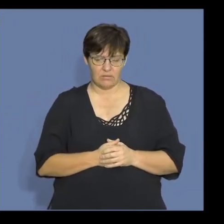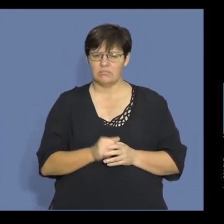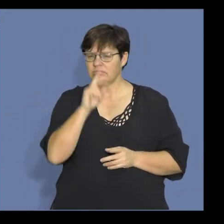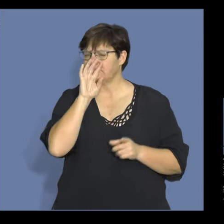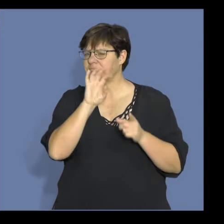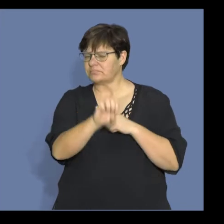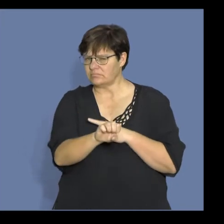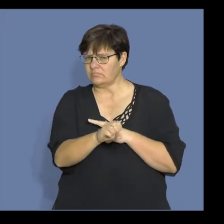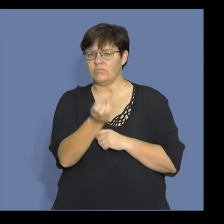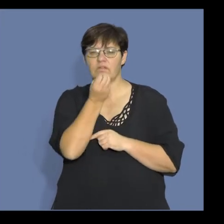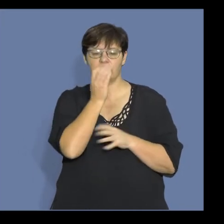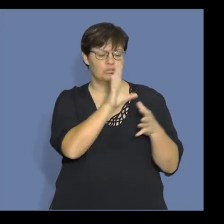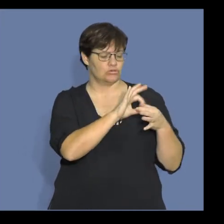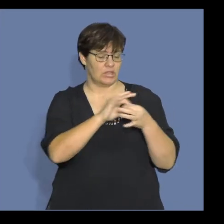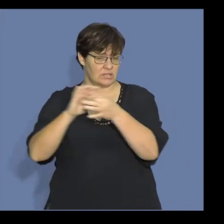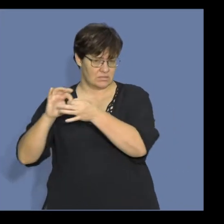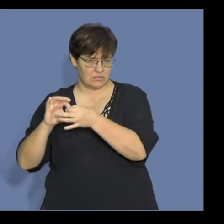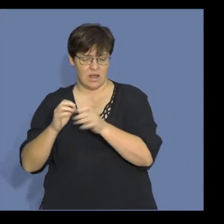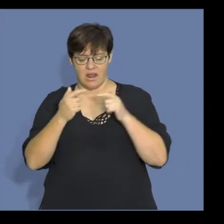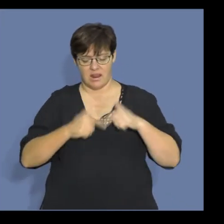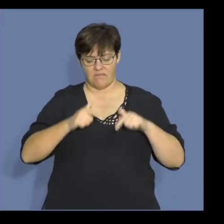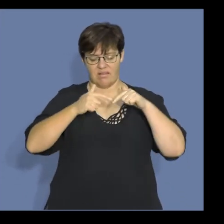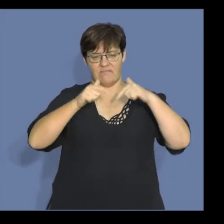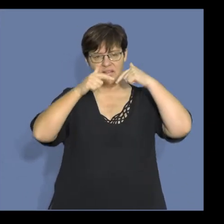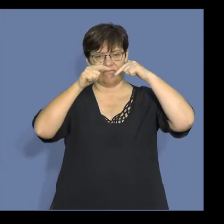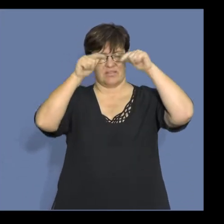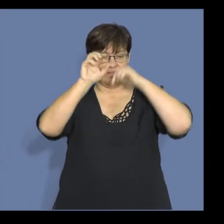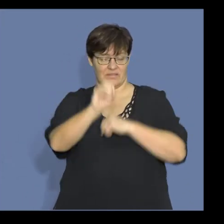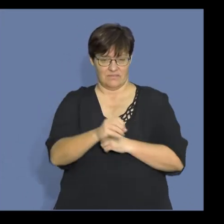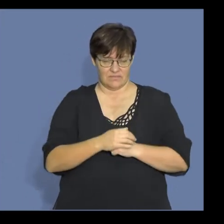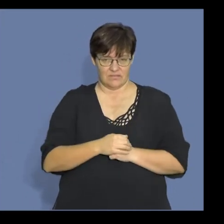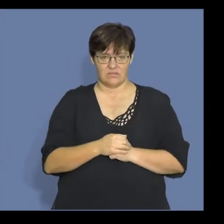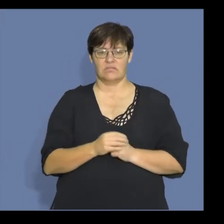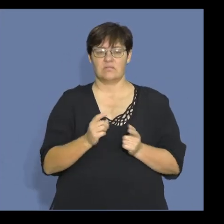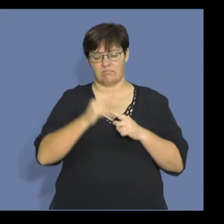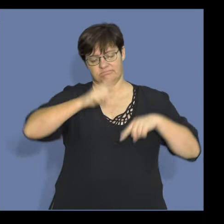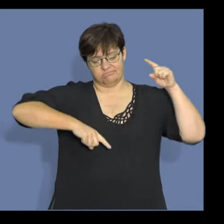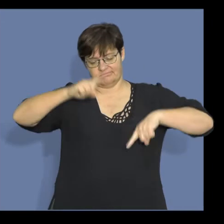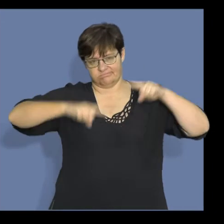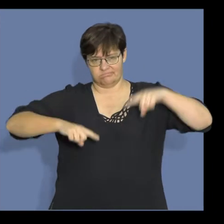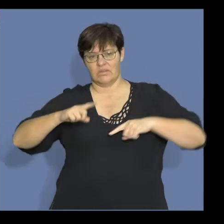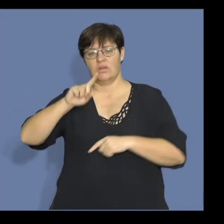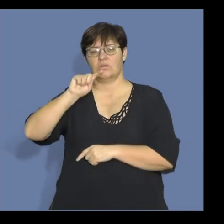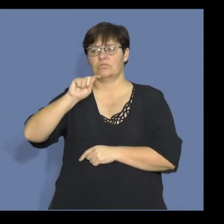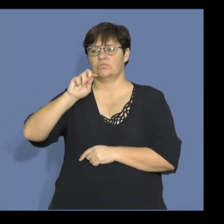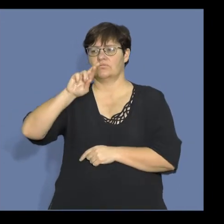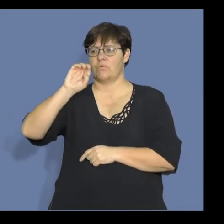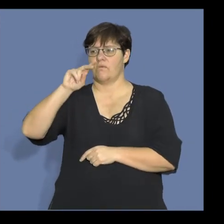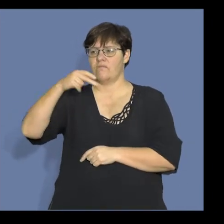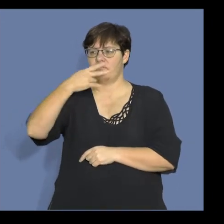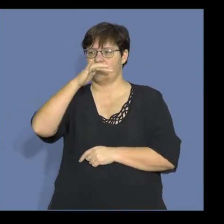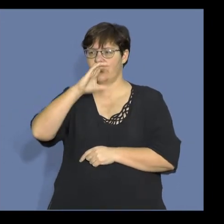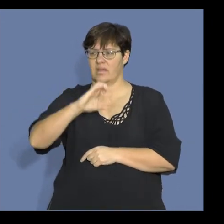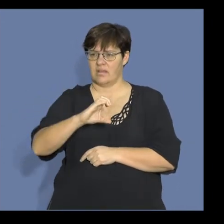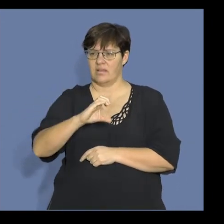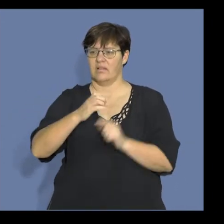that in a food chain, there are several levels of organization, which we refer to as your different trophic levels, and this